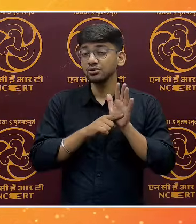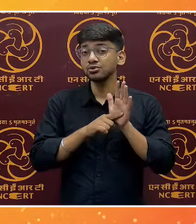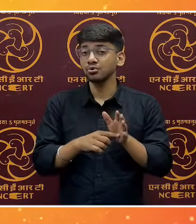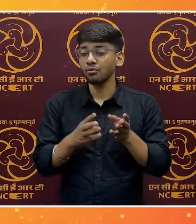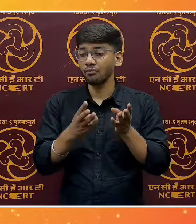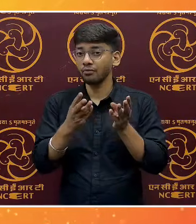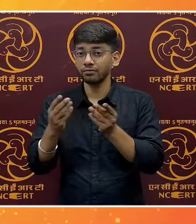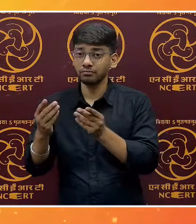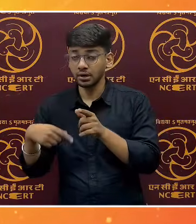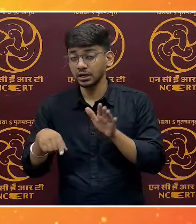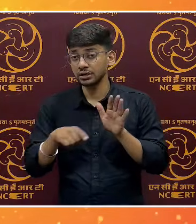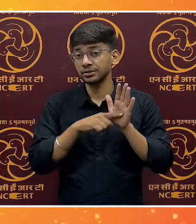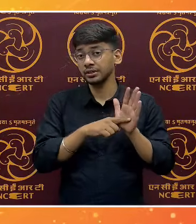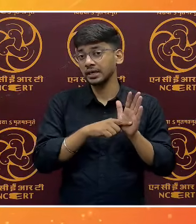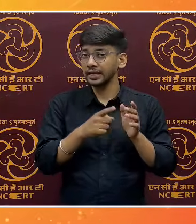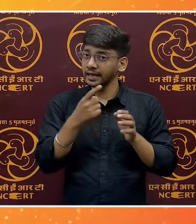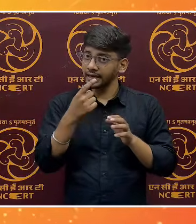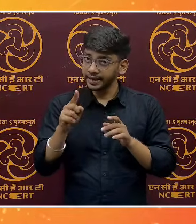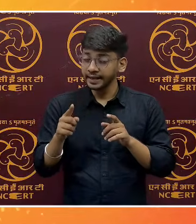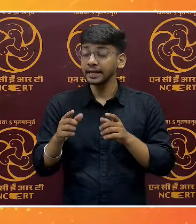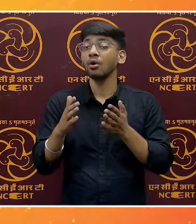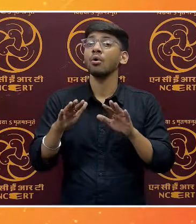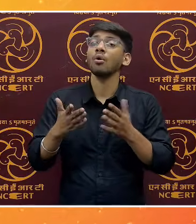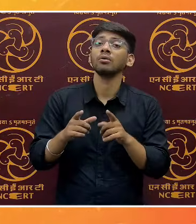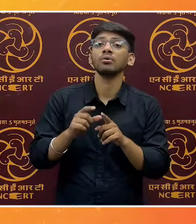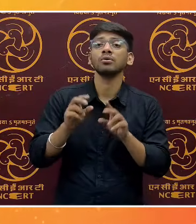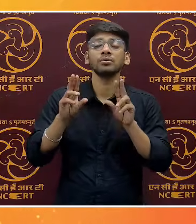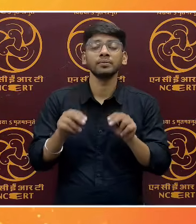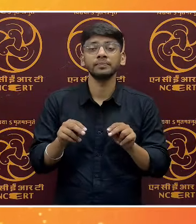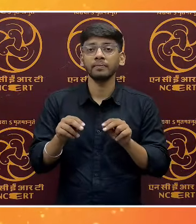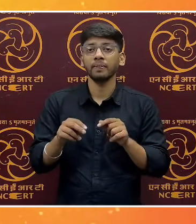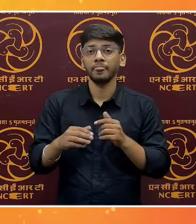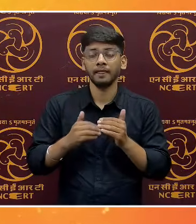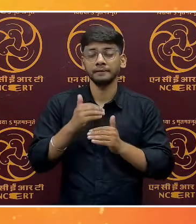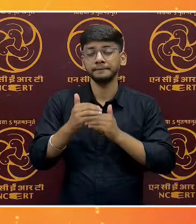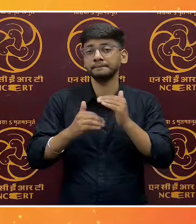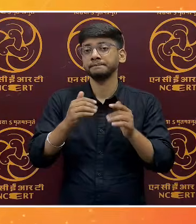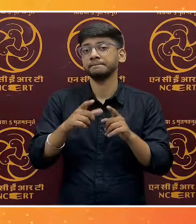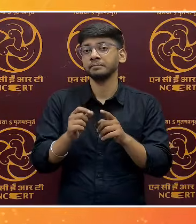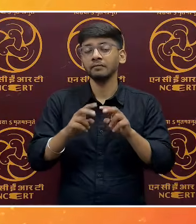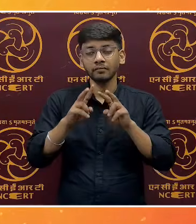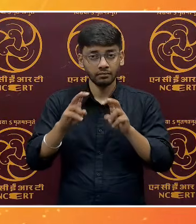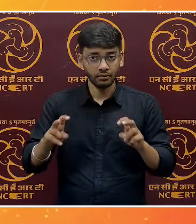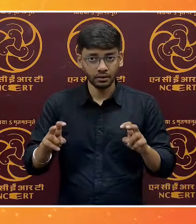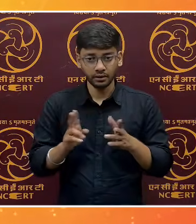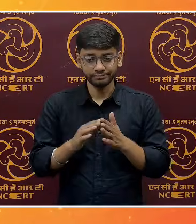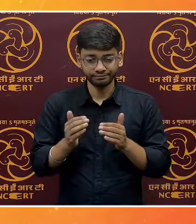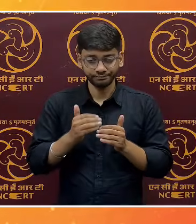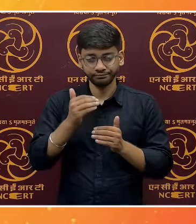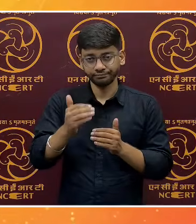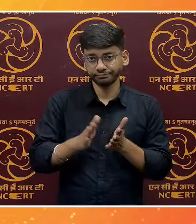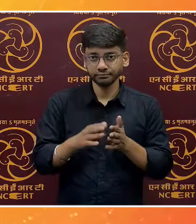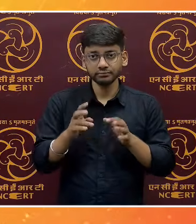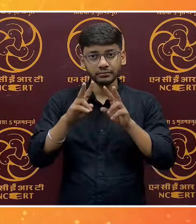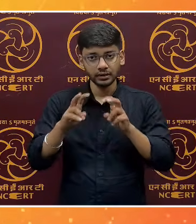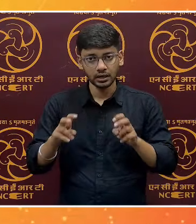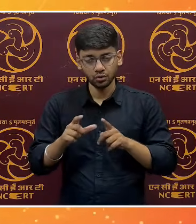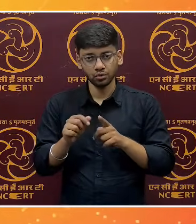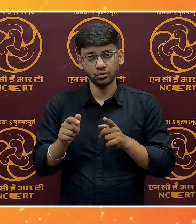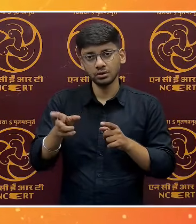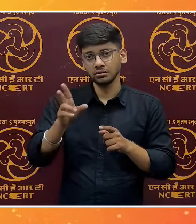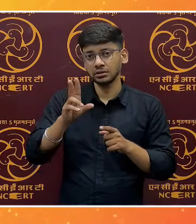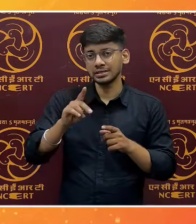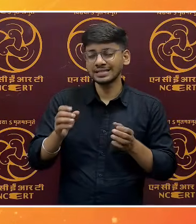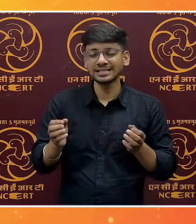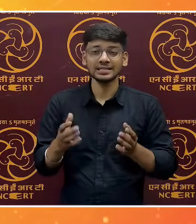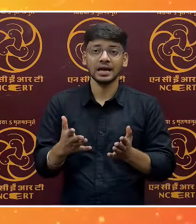cross checked also whether it is correct or not. Now continue exploring, we can click on the continue exploring and start again. We